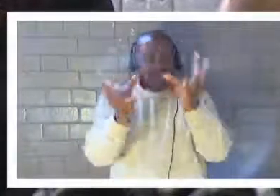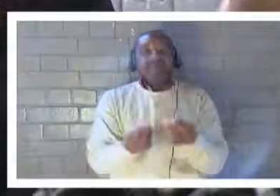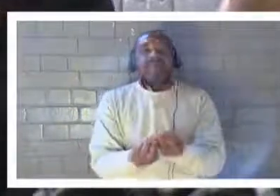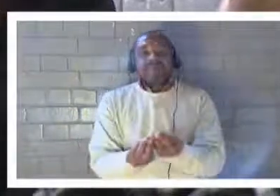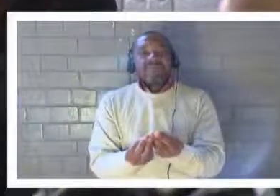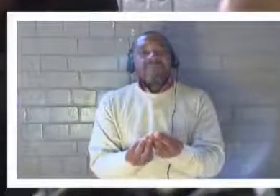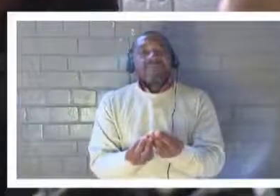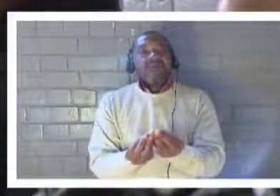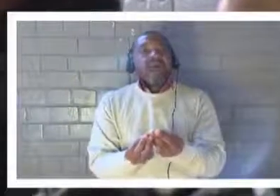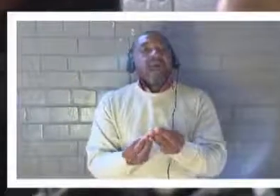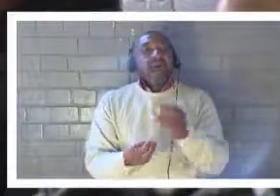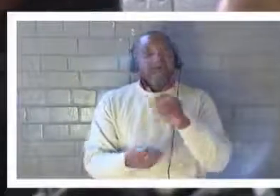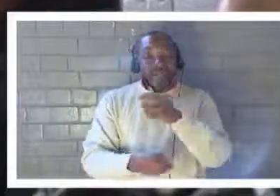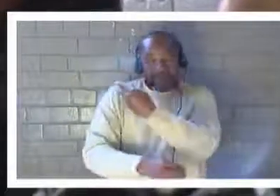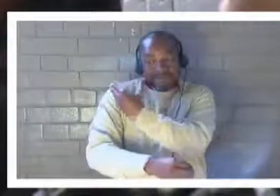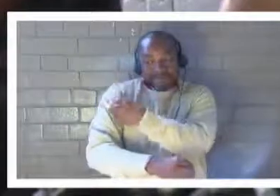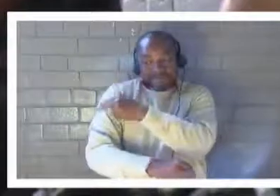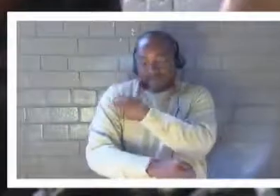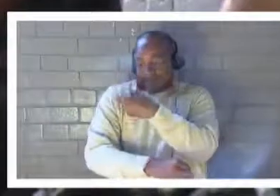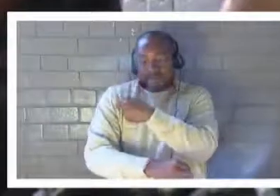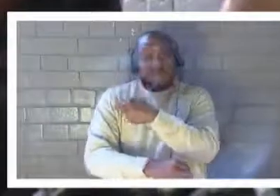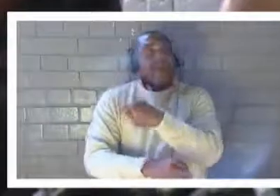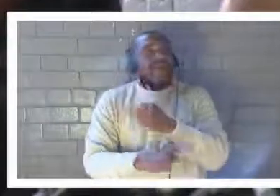chance to create